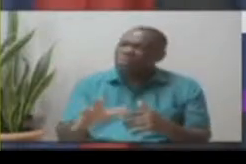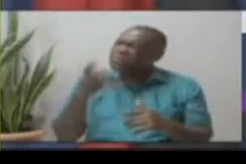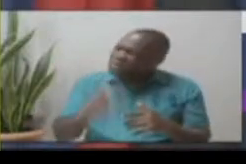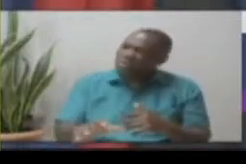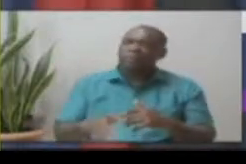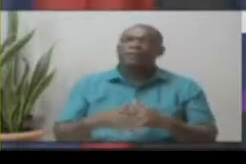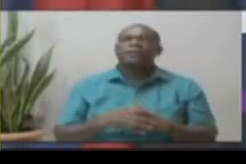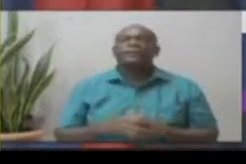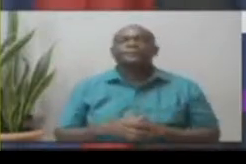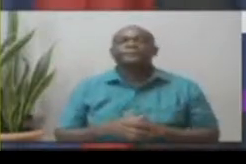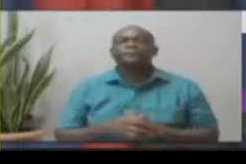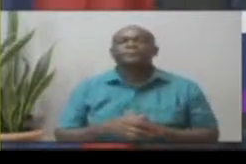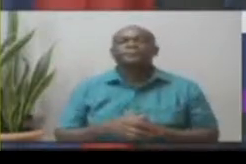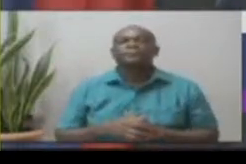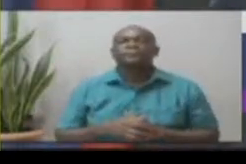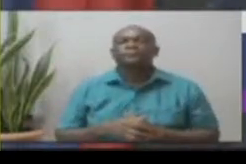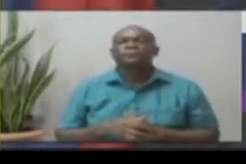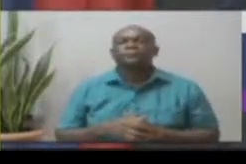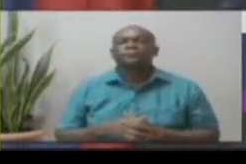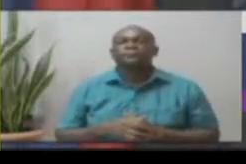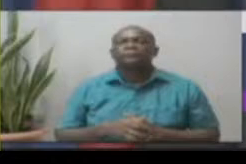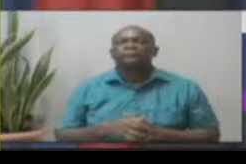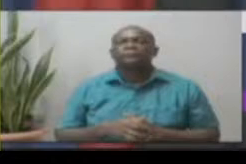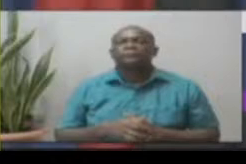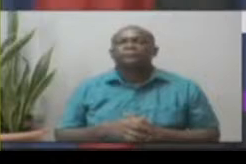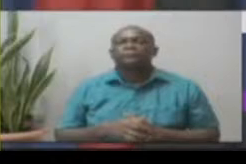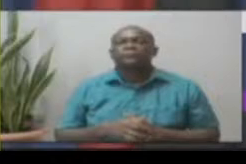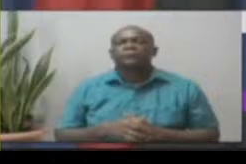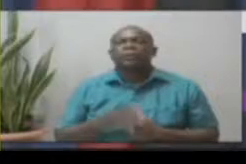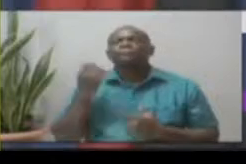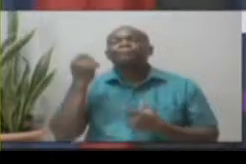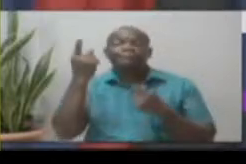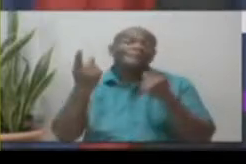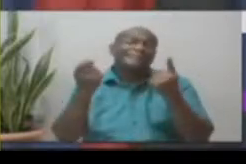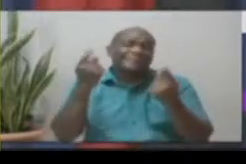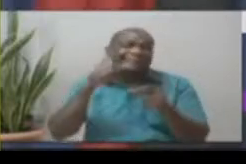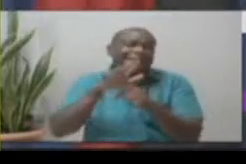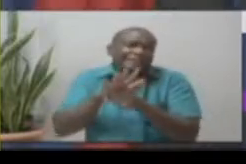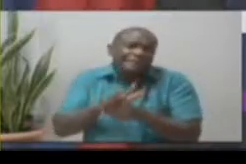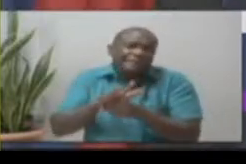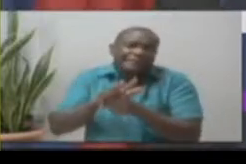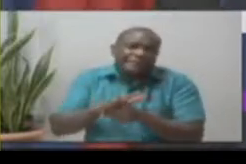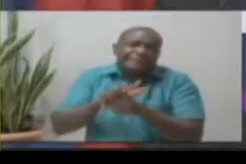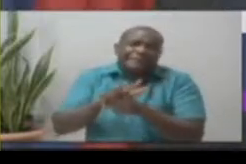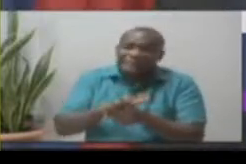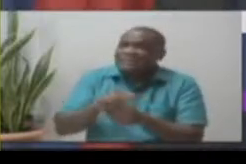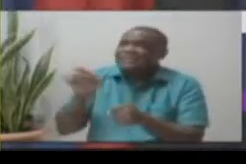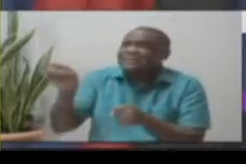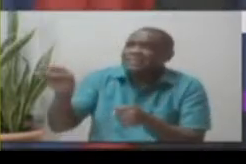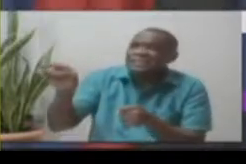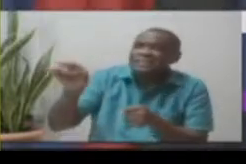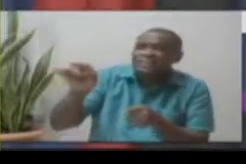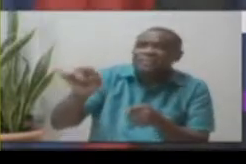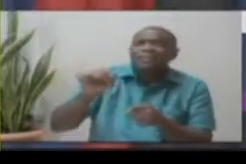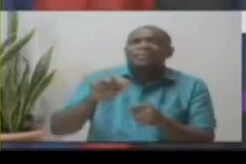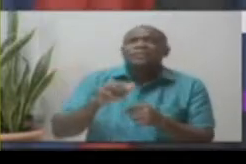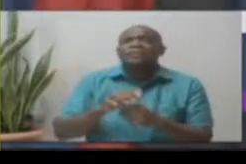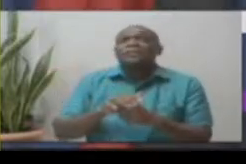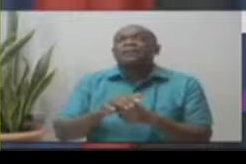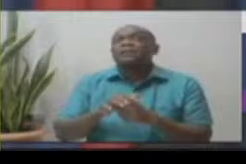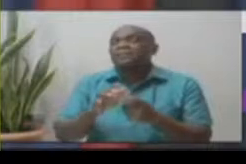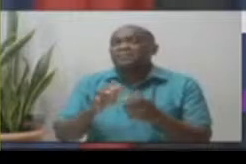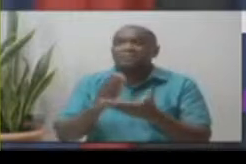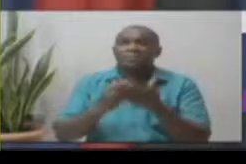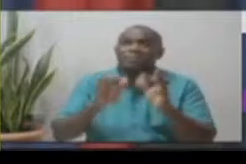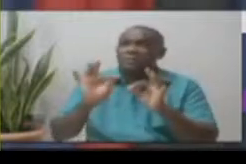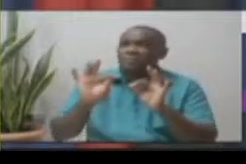So while I understand, the pressures being put and the interpretations of some people.